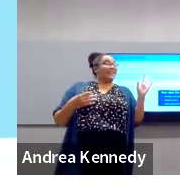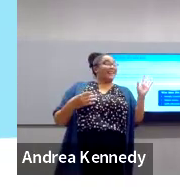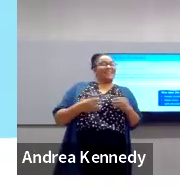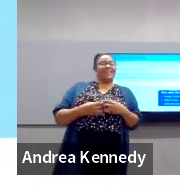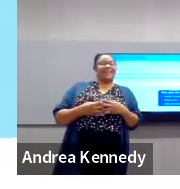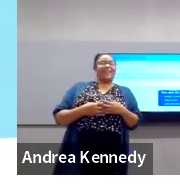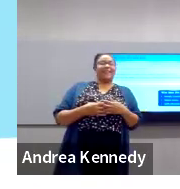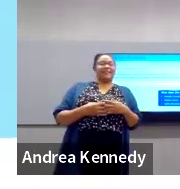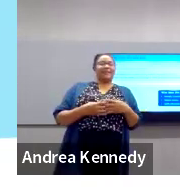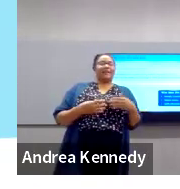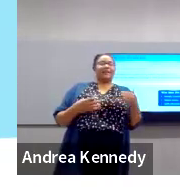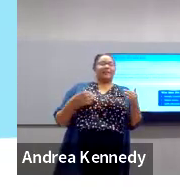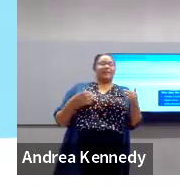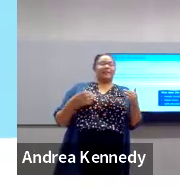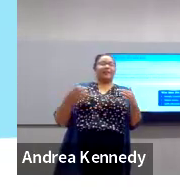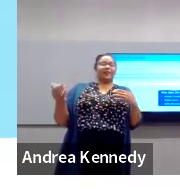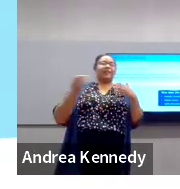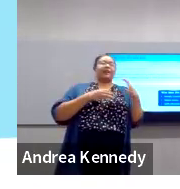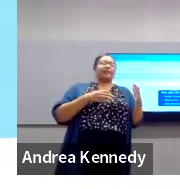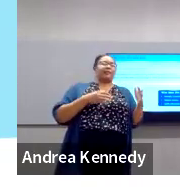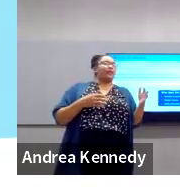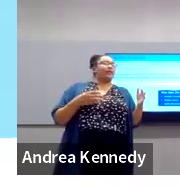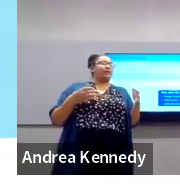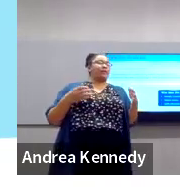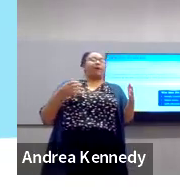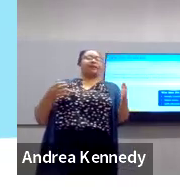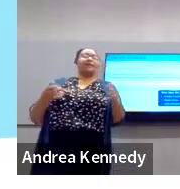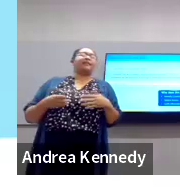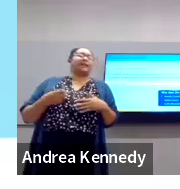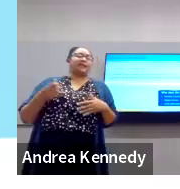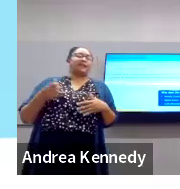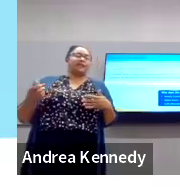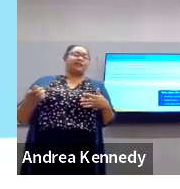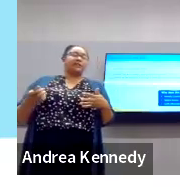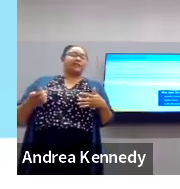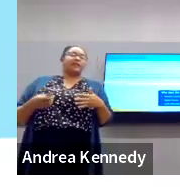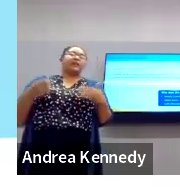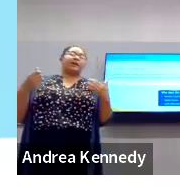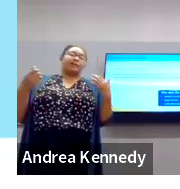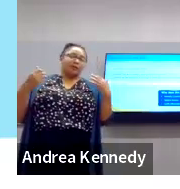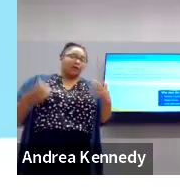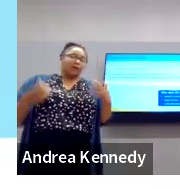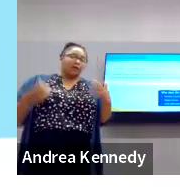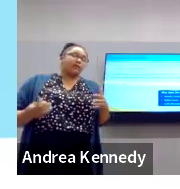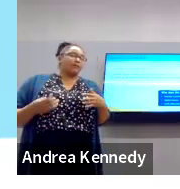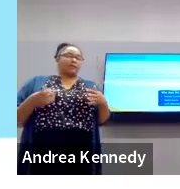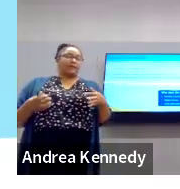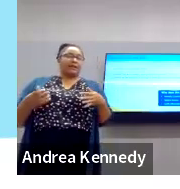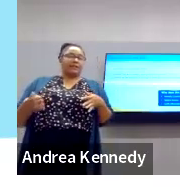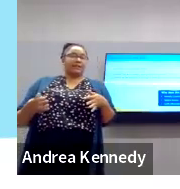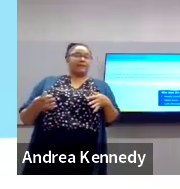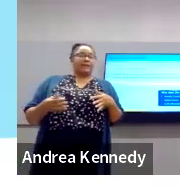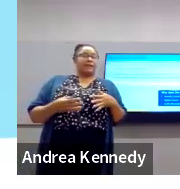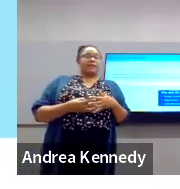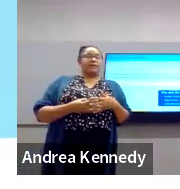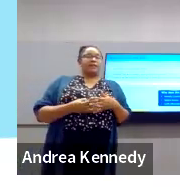rent or directly to their landlord through a third party, like Conservice, those units would